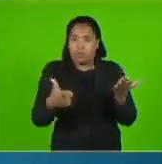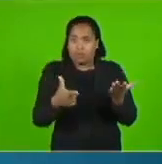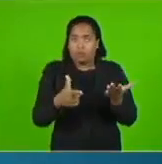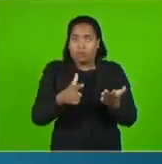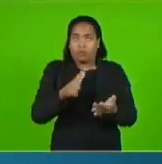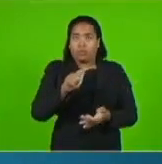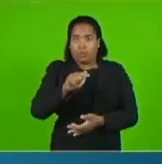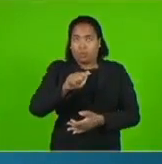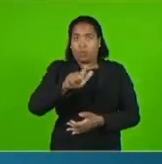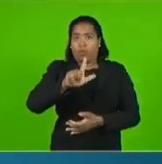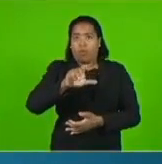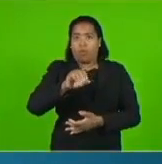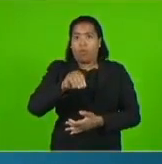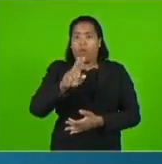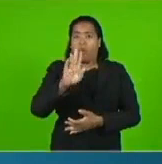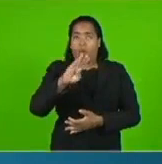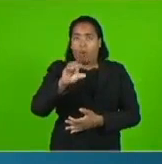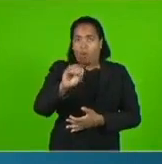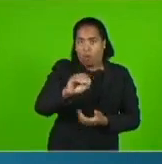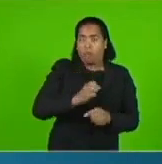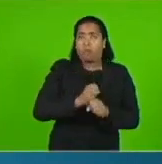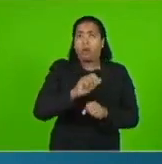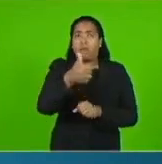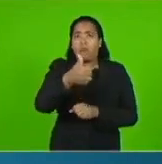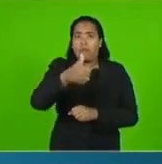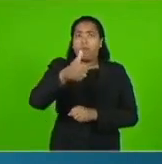the newspaper in 1970.